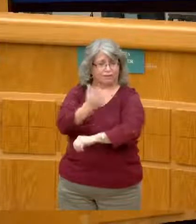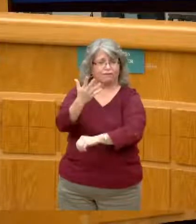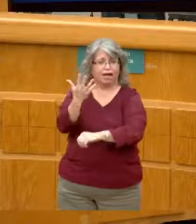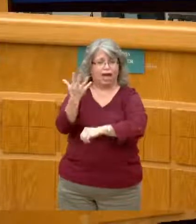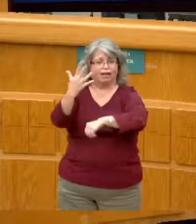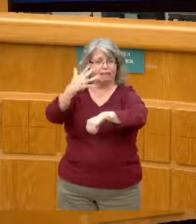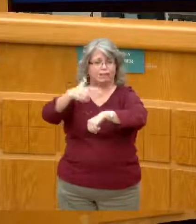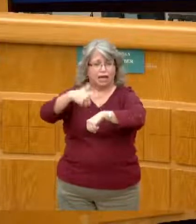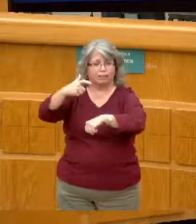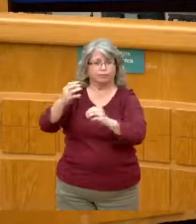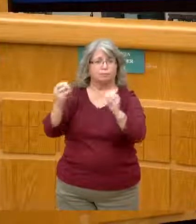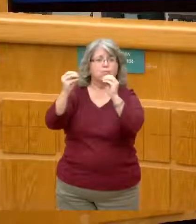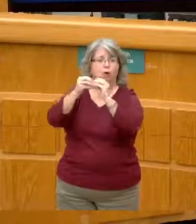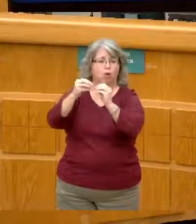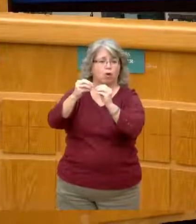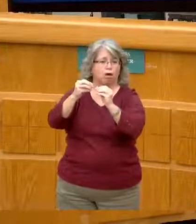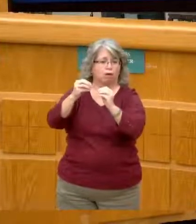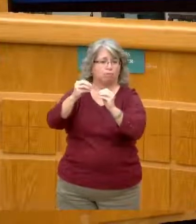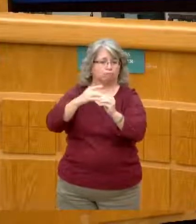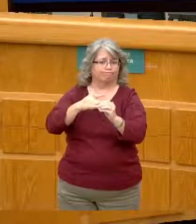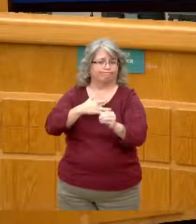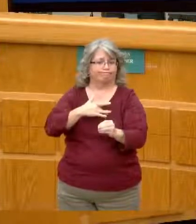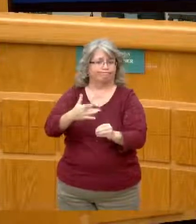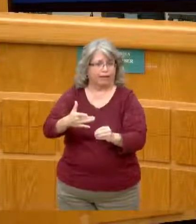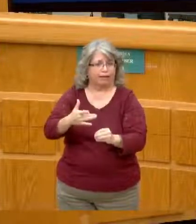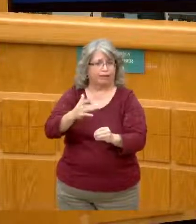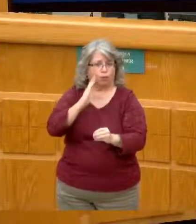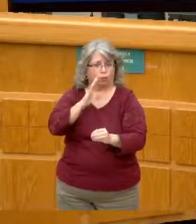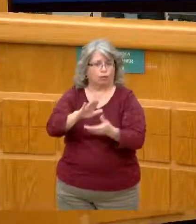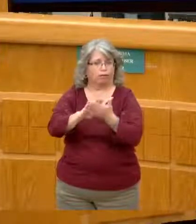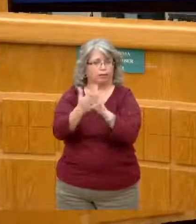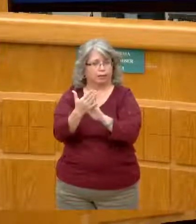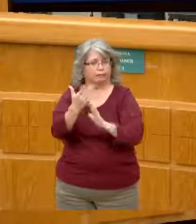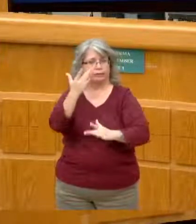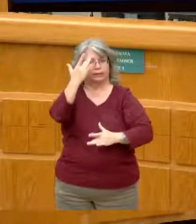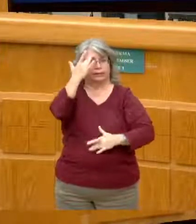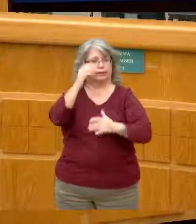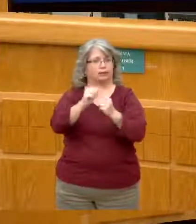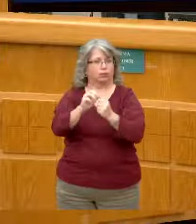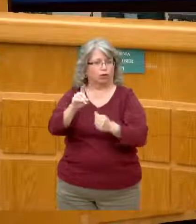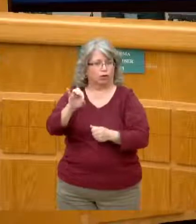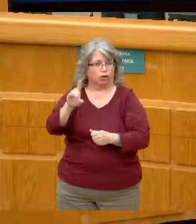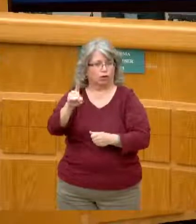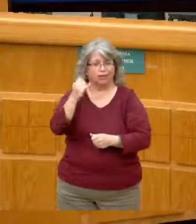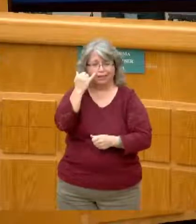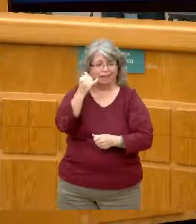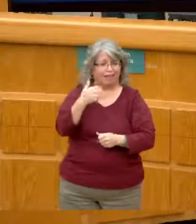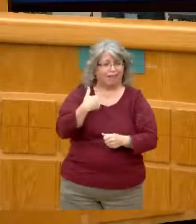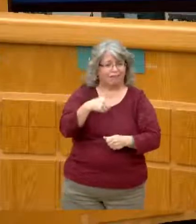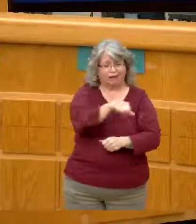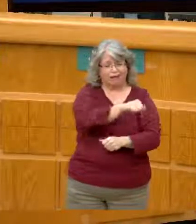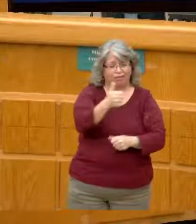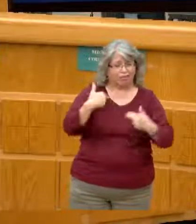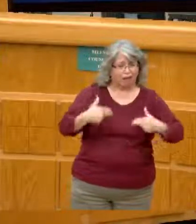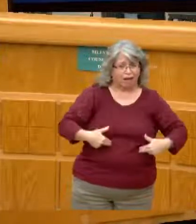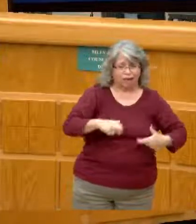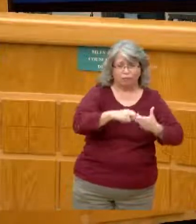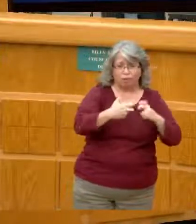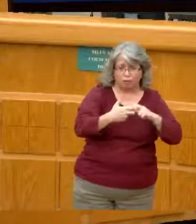unvaccinated. And God forbid you have a comorbidity that increases your risk factors, and you end up hospitalized, or God